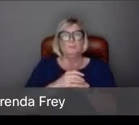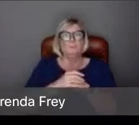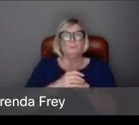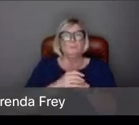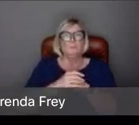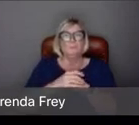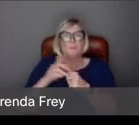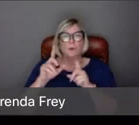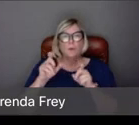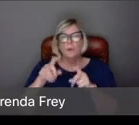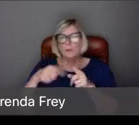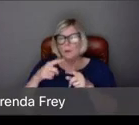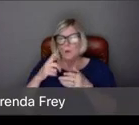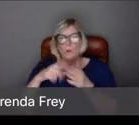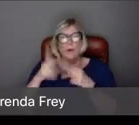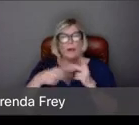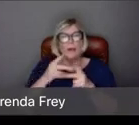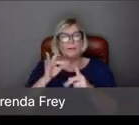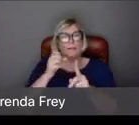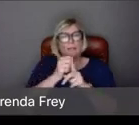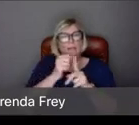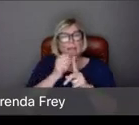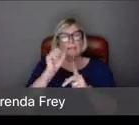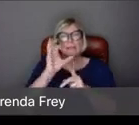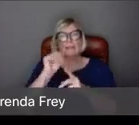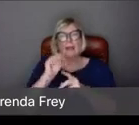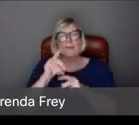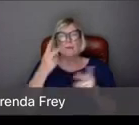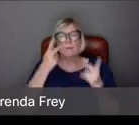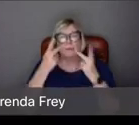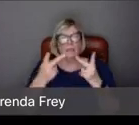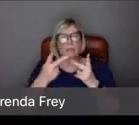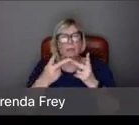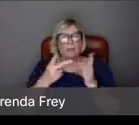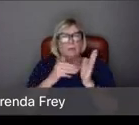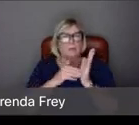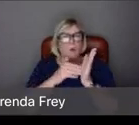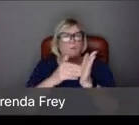There's a question of what sorts of scams do you see the most?